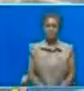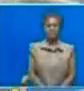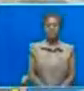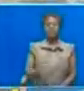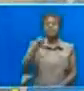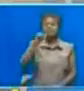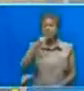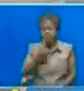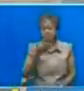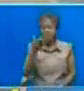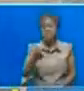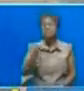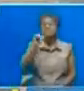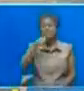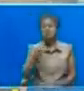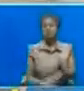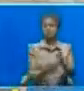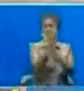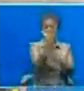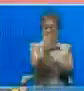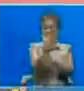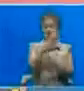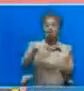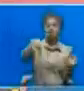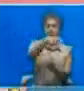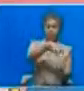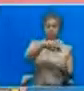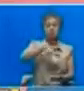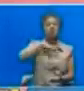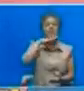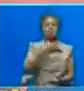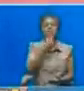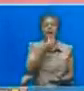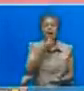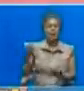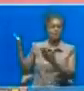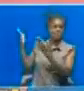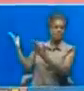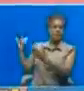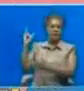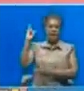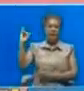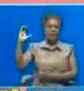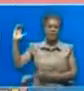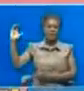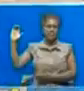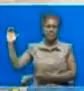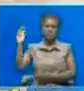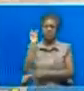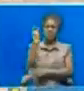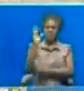The news being the latest development in the mystery surrounding the death of supposed ICC witness Mesha